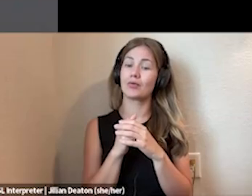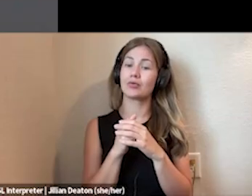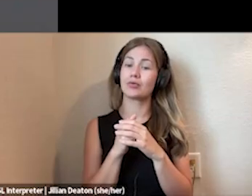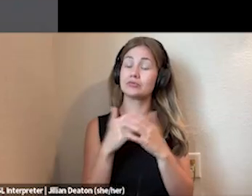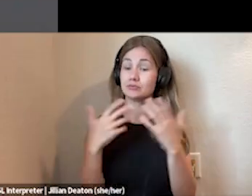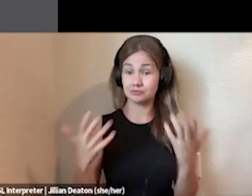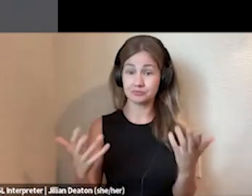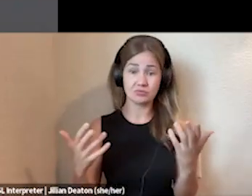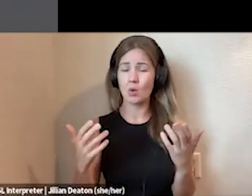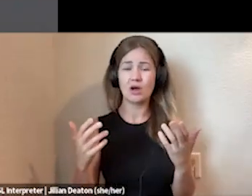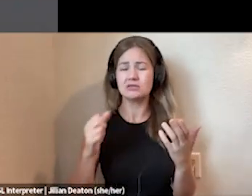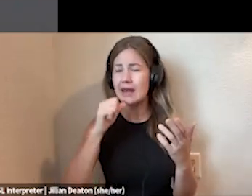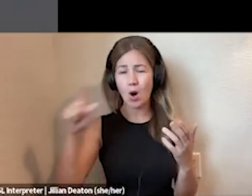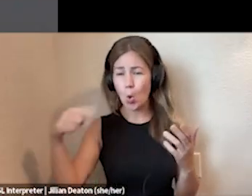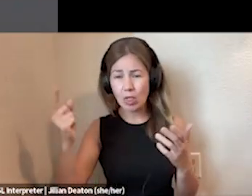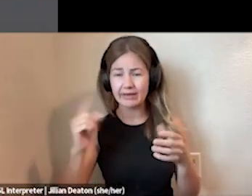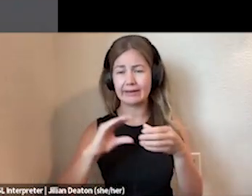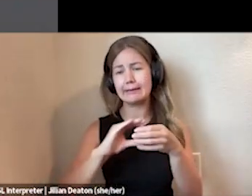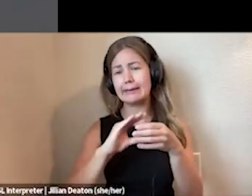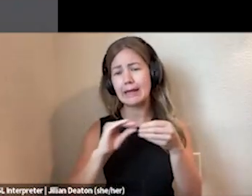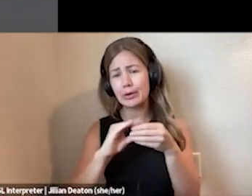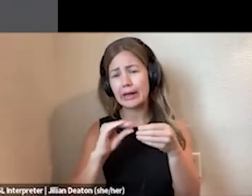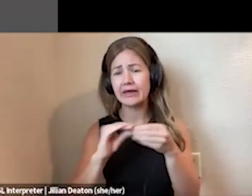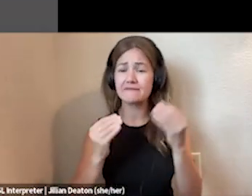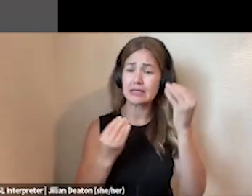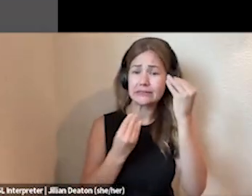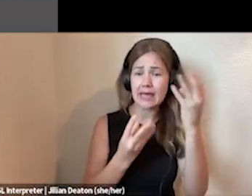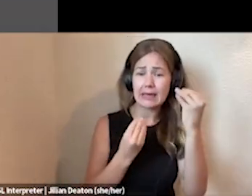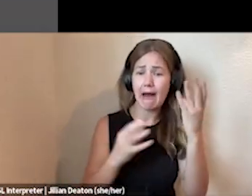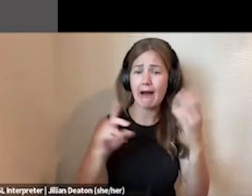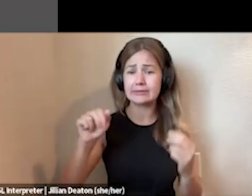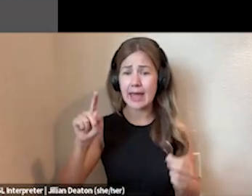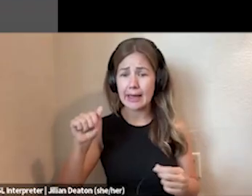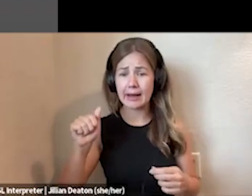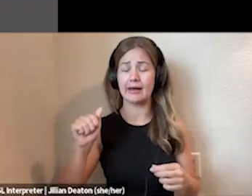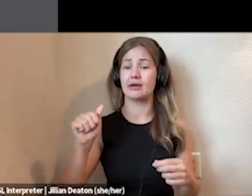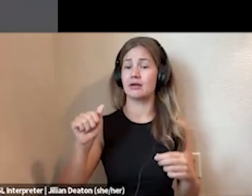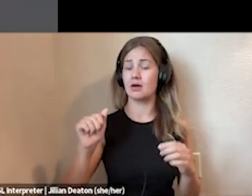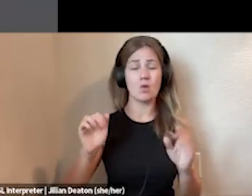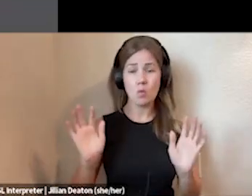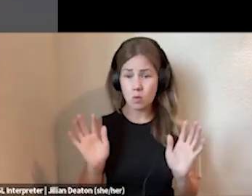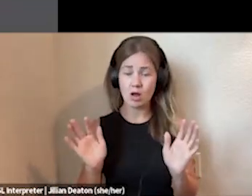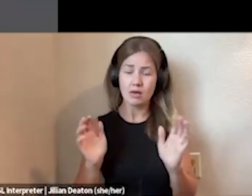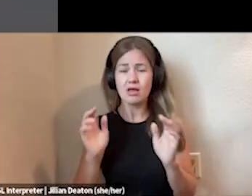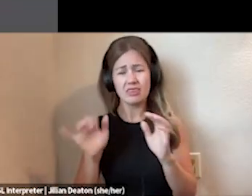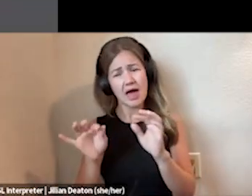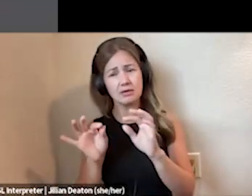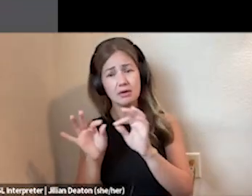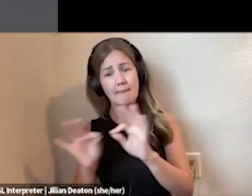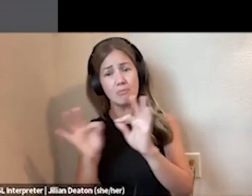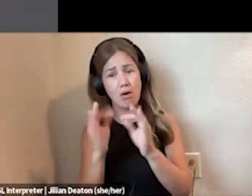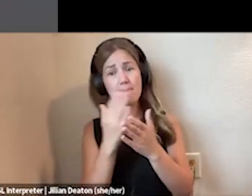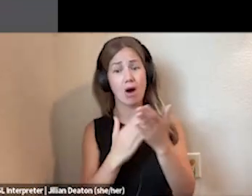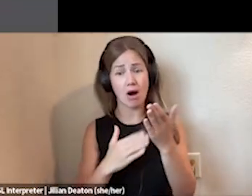necessarily just narrative. Data, facts are also the important part of case building, because all of these